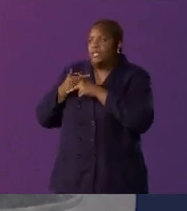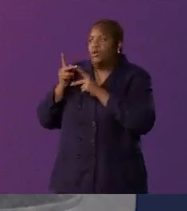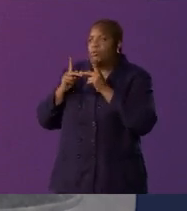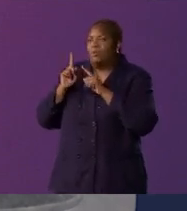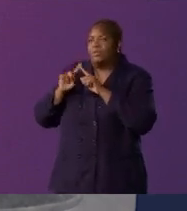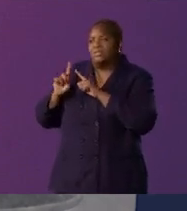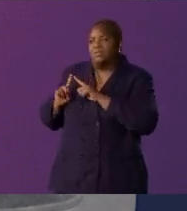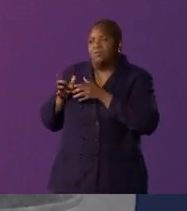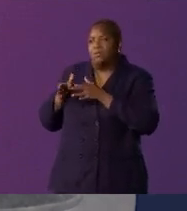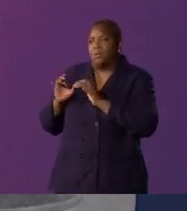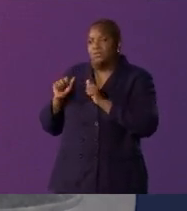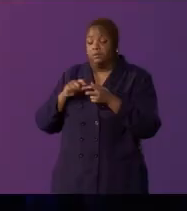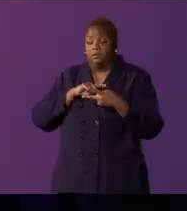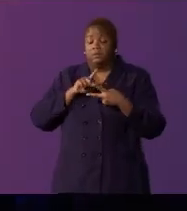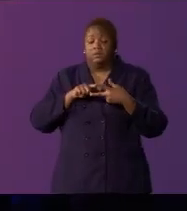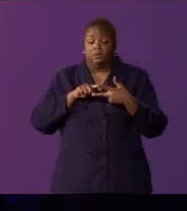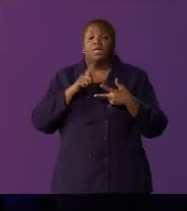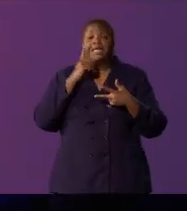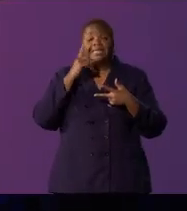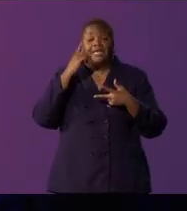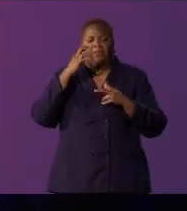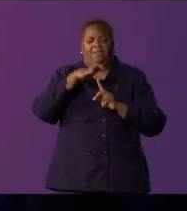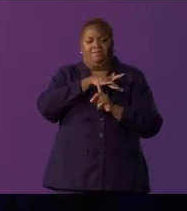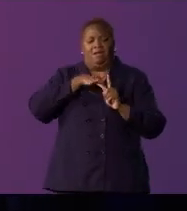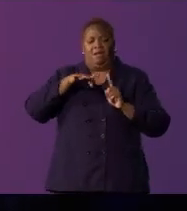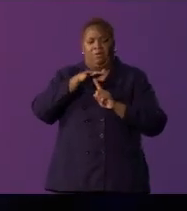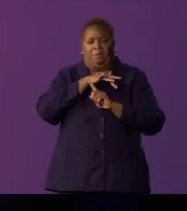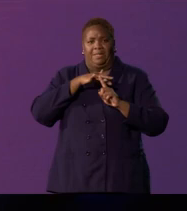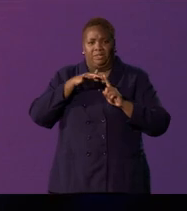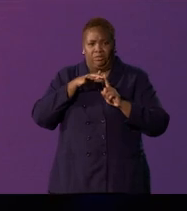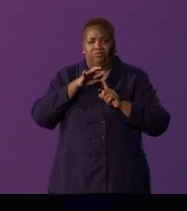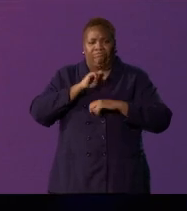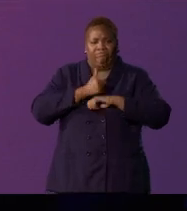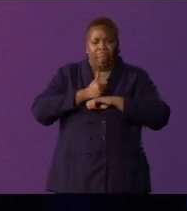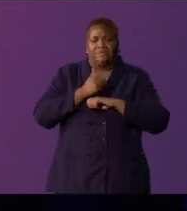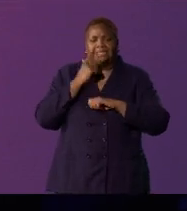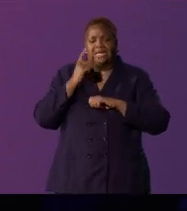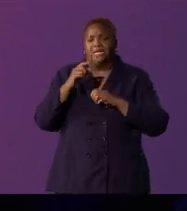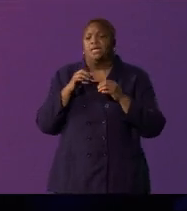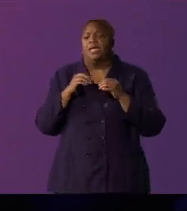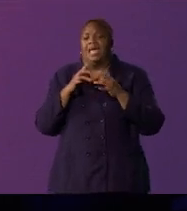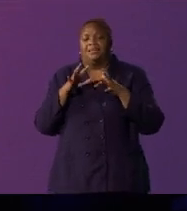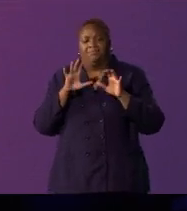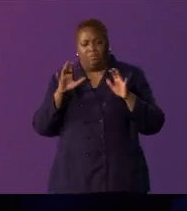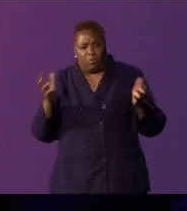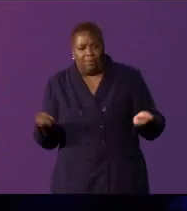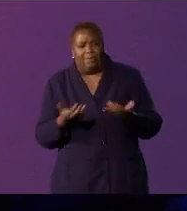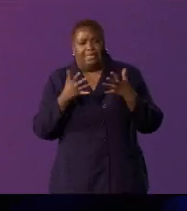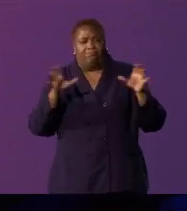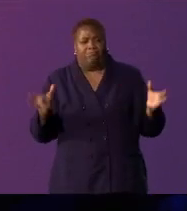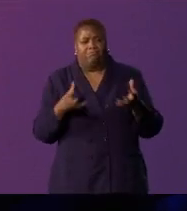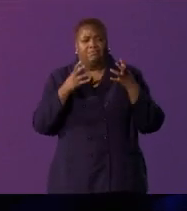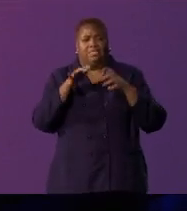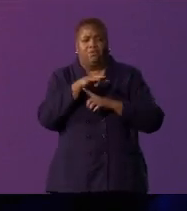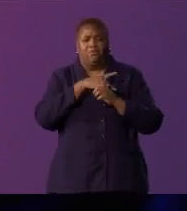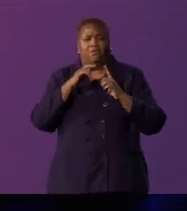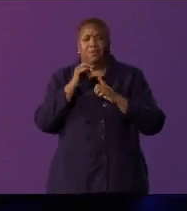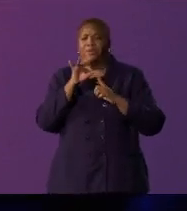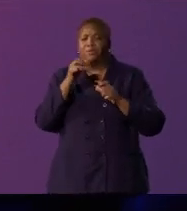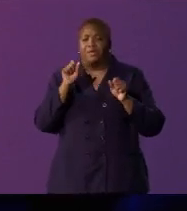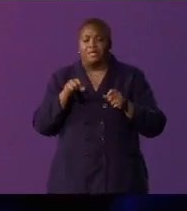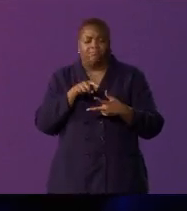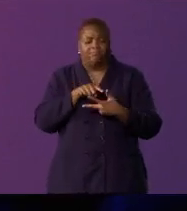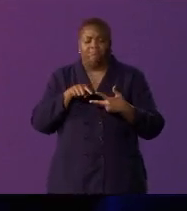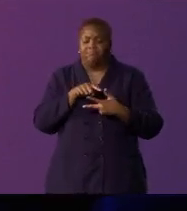We needed to think about our environmental footprint in a profound way and replenish the environment wherever we can. Both were easy